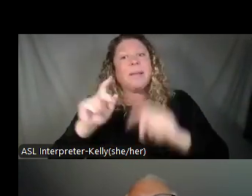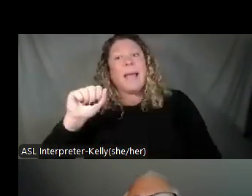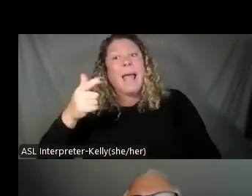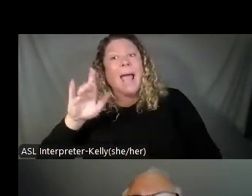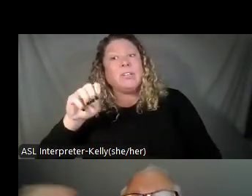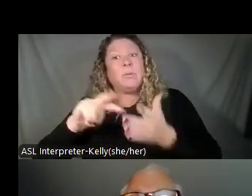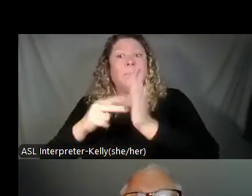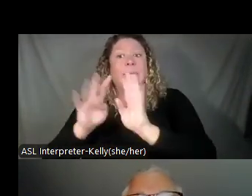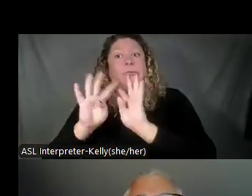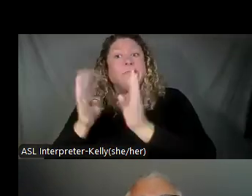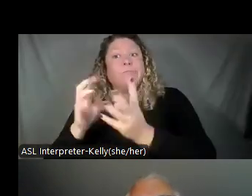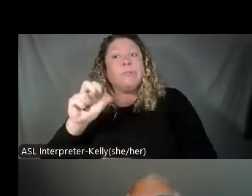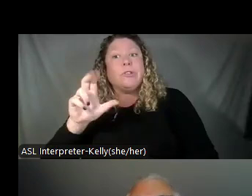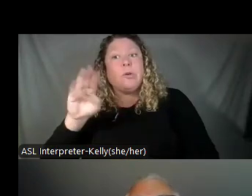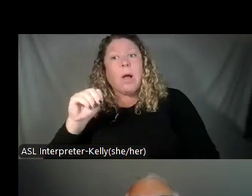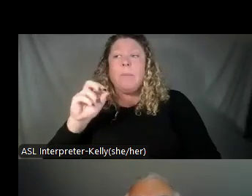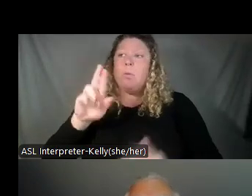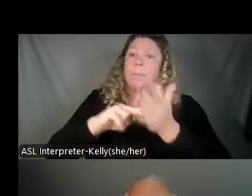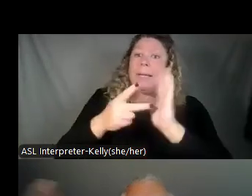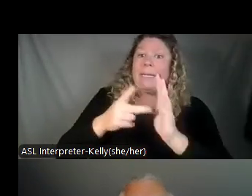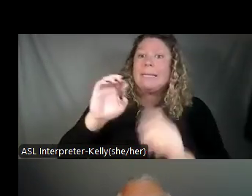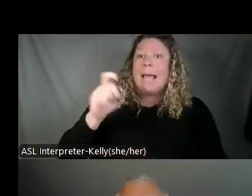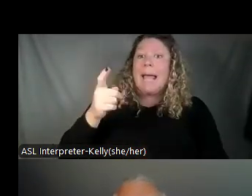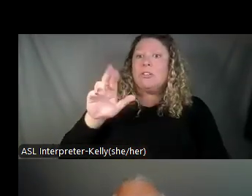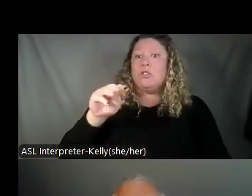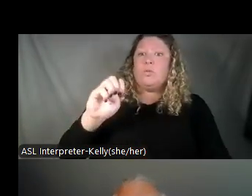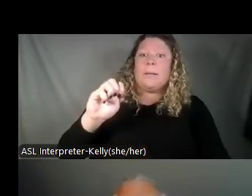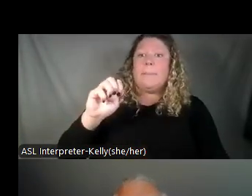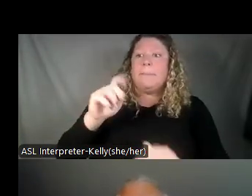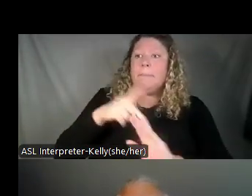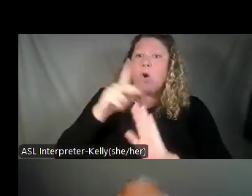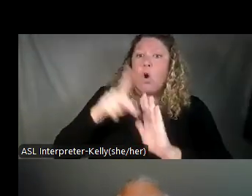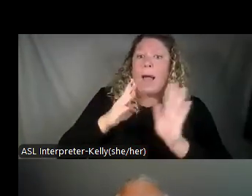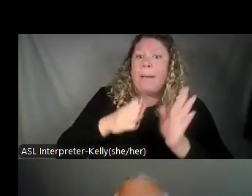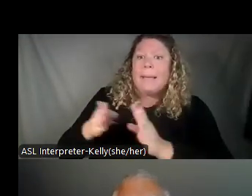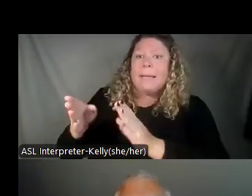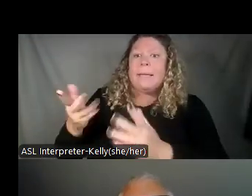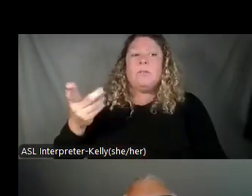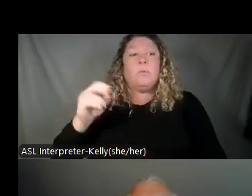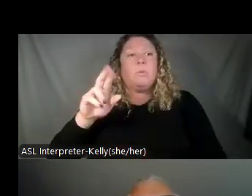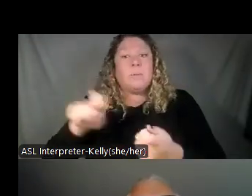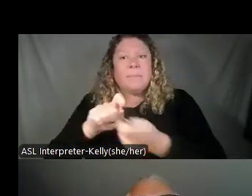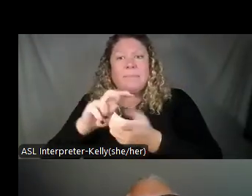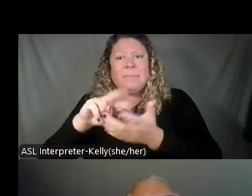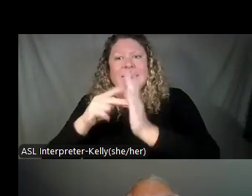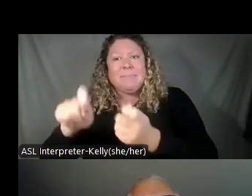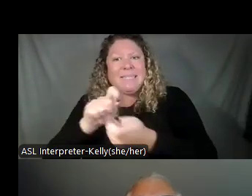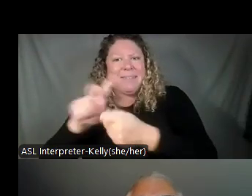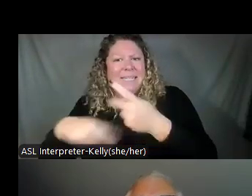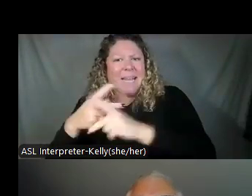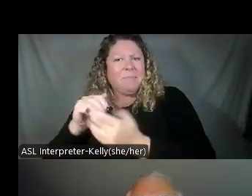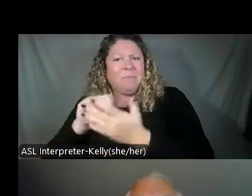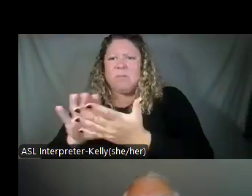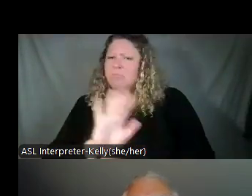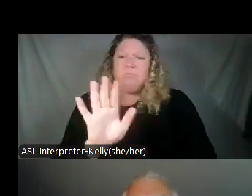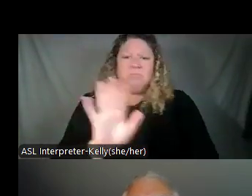is extreme programming, or Agile is a specific type of approach. Agile is a whole